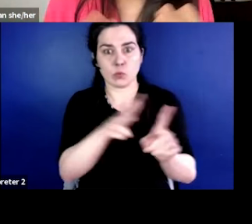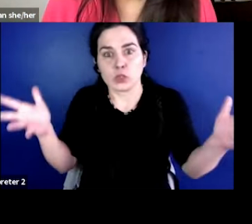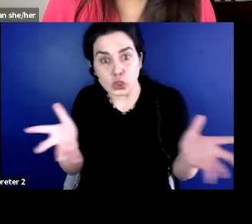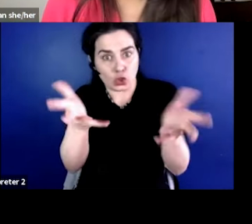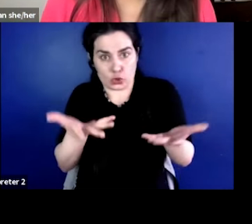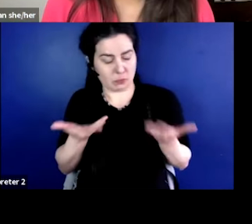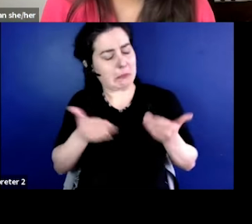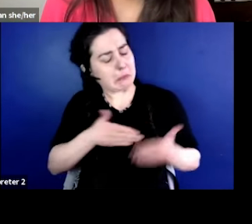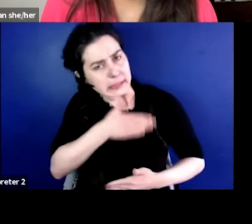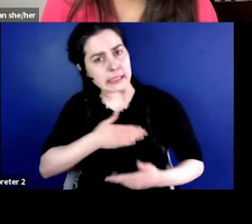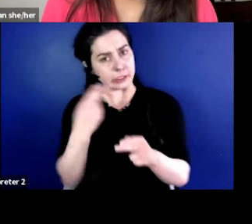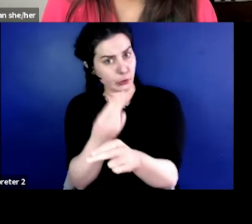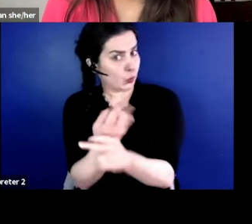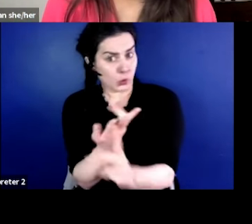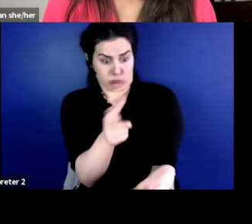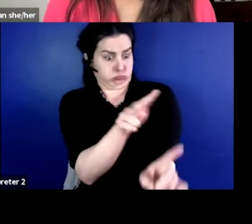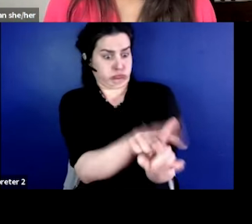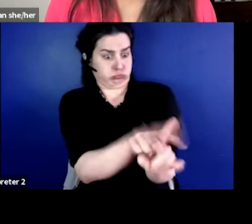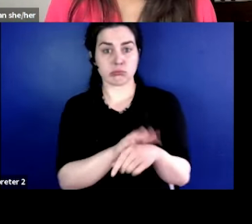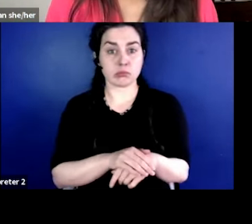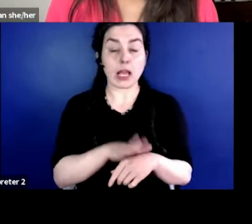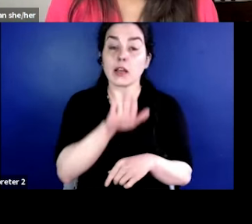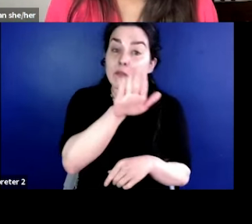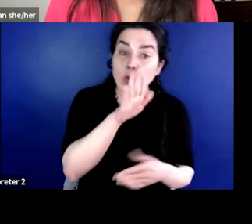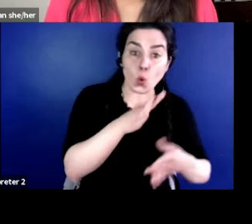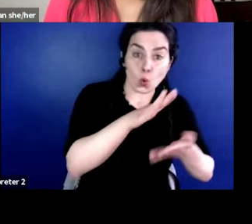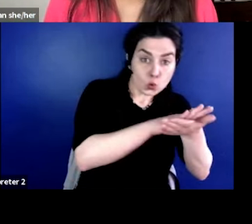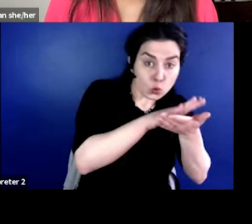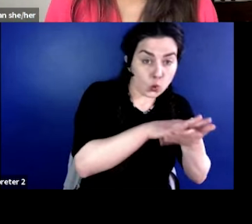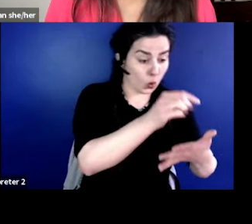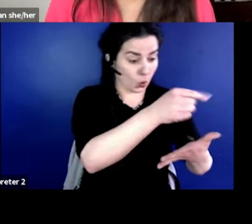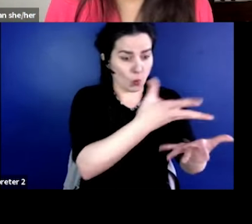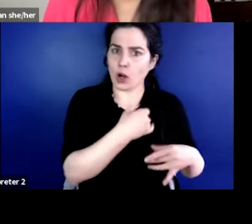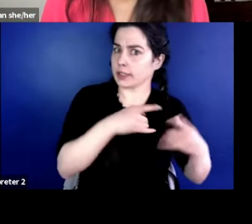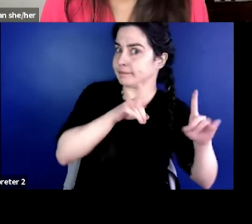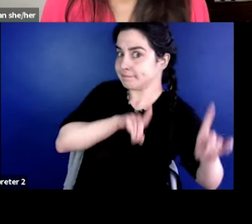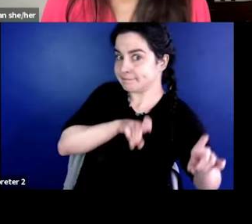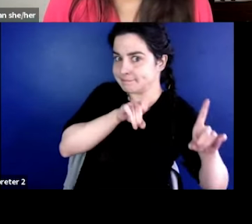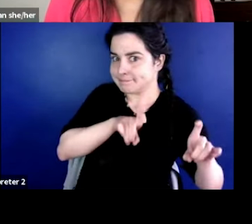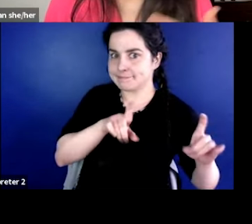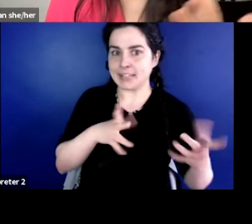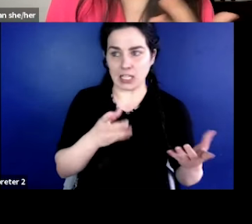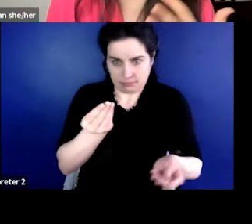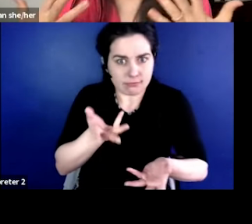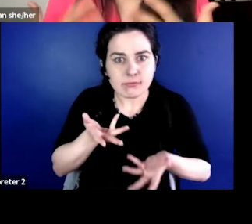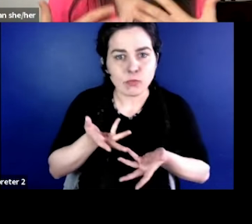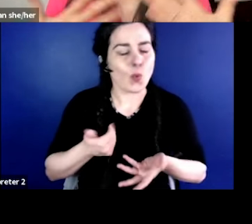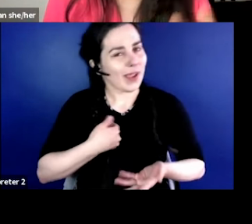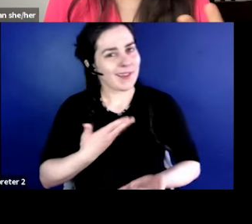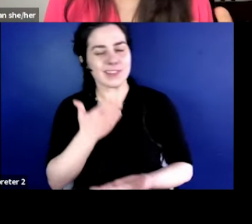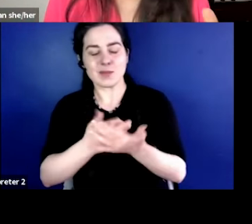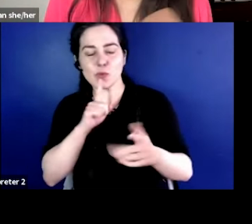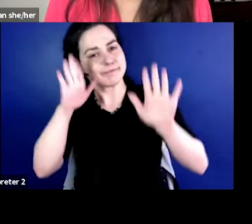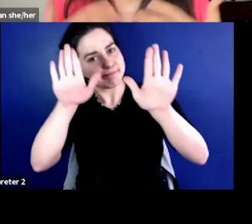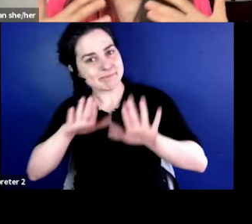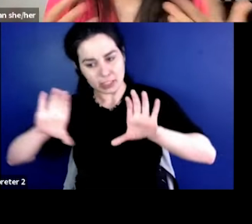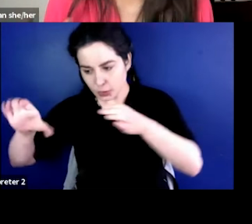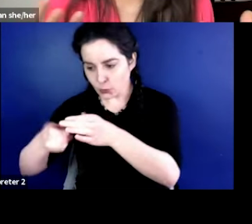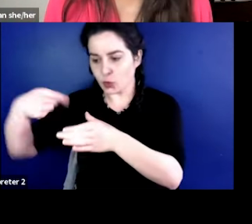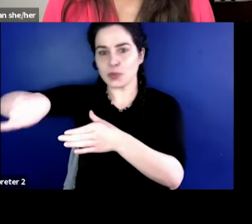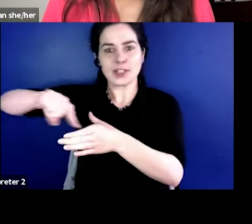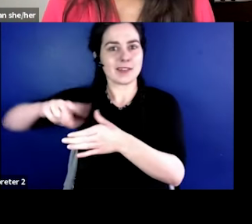to. And if you want to pilot at your institution, we've had some really great reach outs from folks being like, I'm piloting this right now, or can you set up a time that I can meet with the authors?